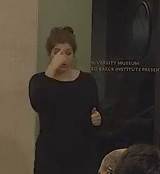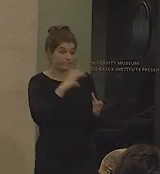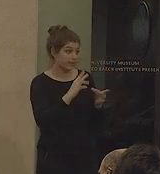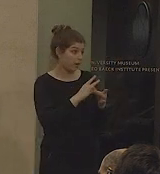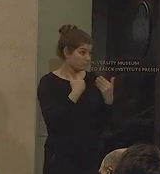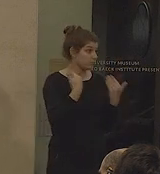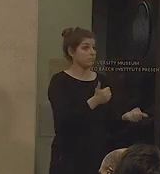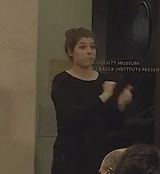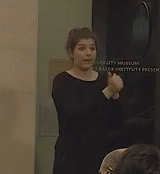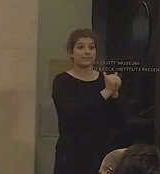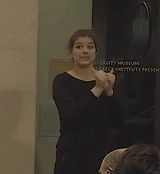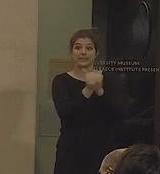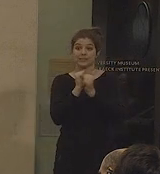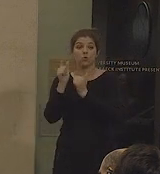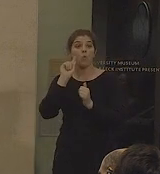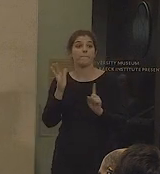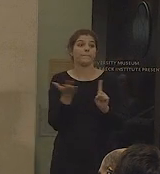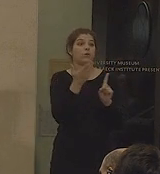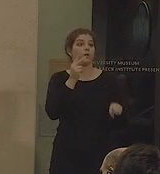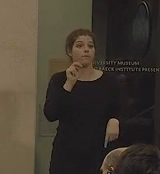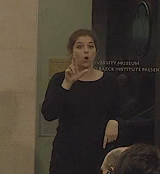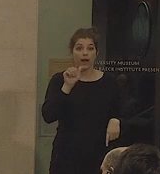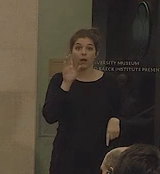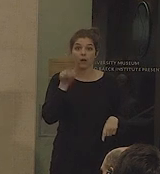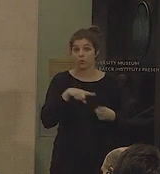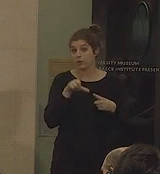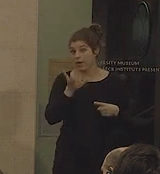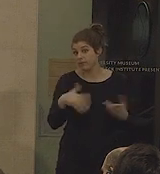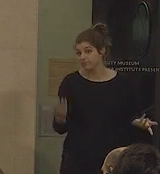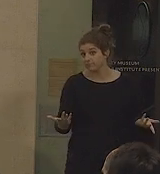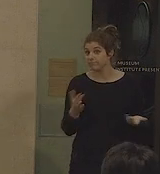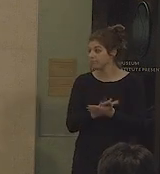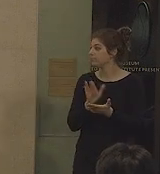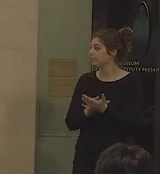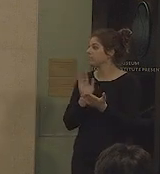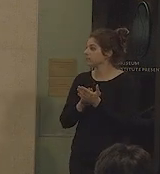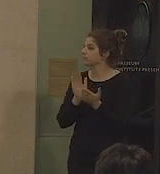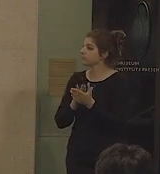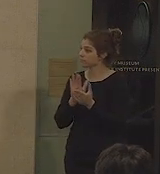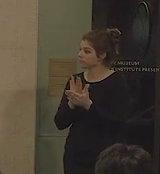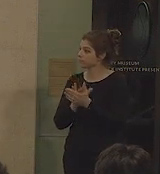keep passing legislation because we'll bankrupt the NRA when we do it. So